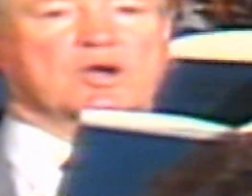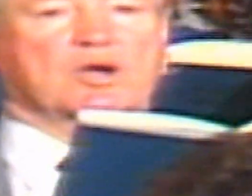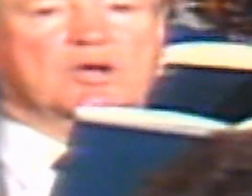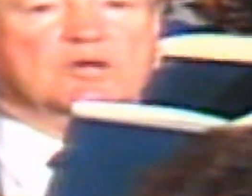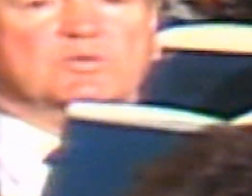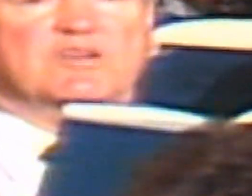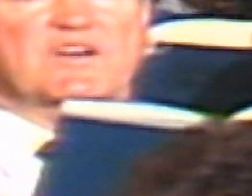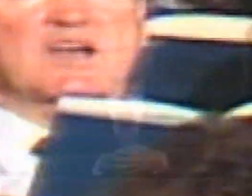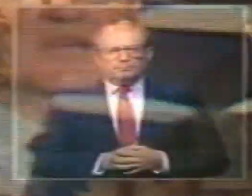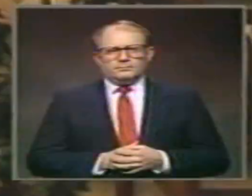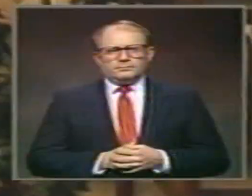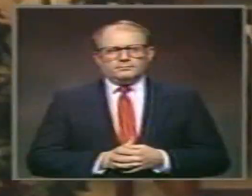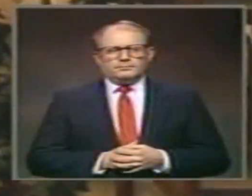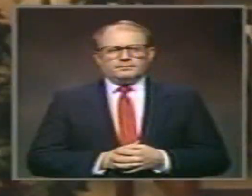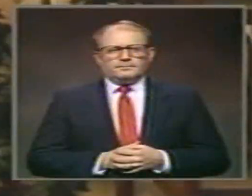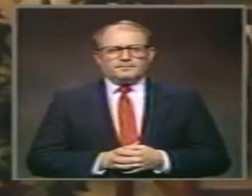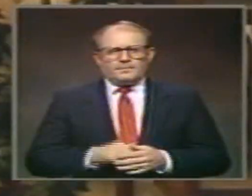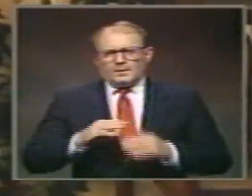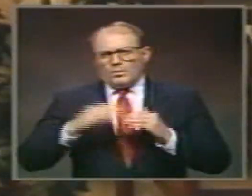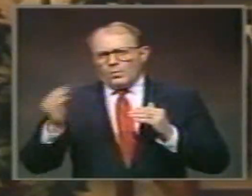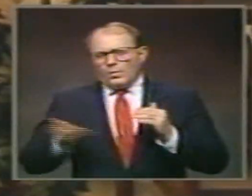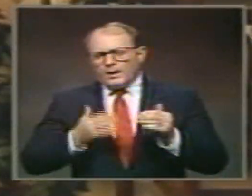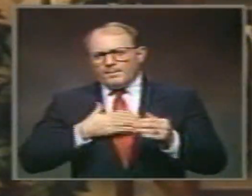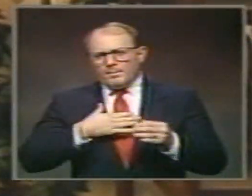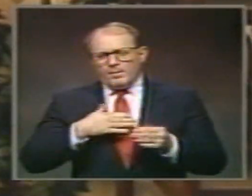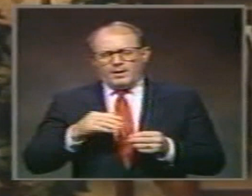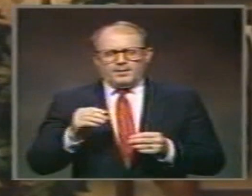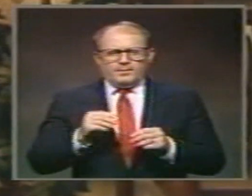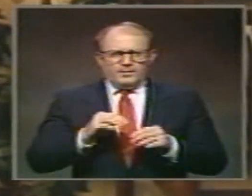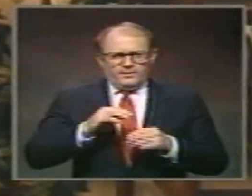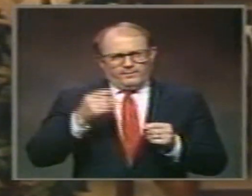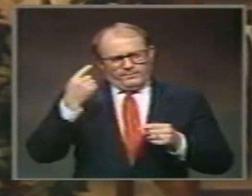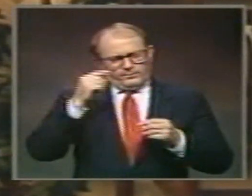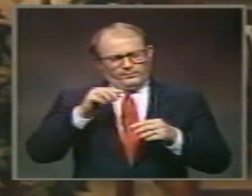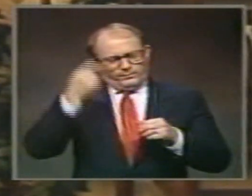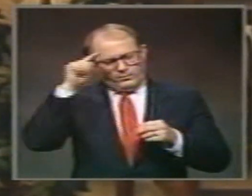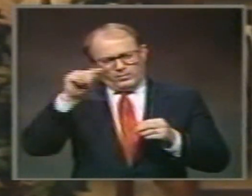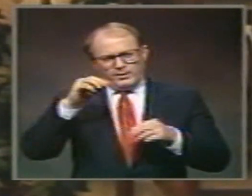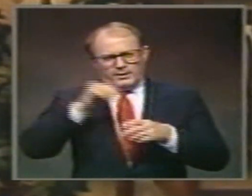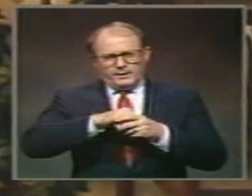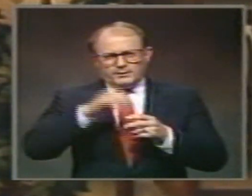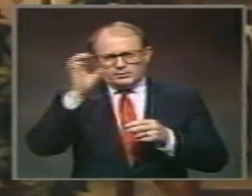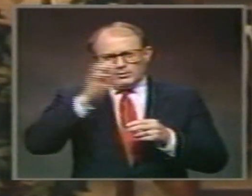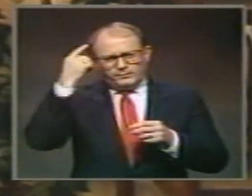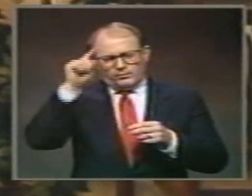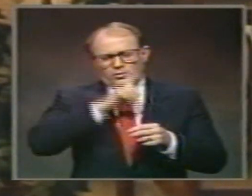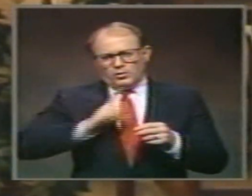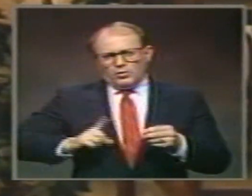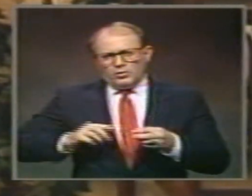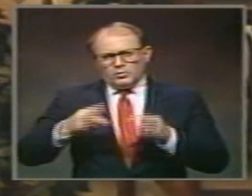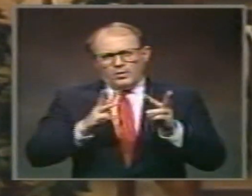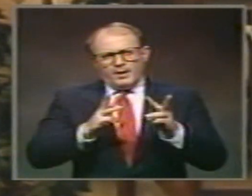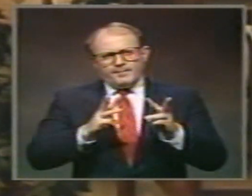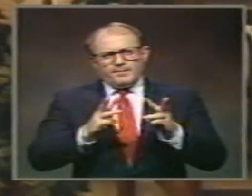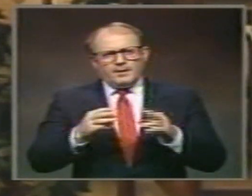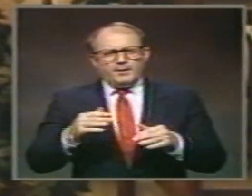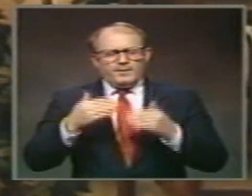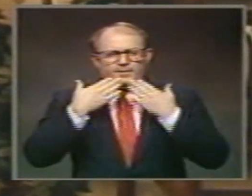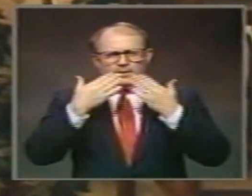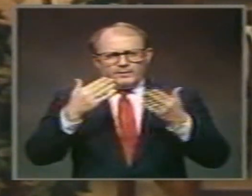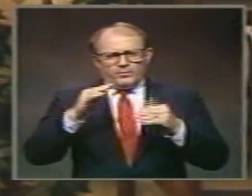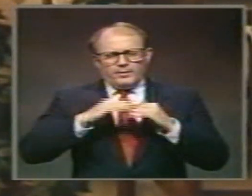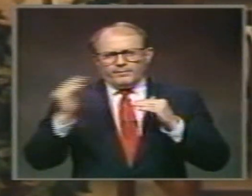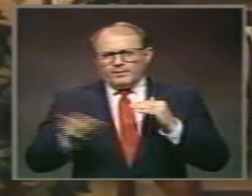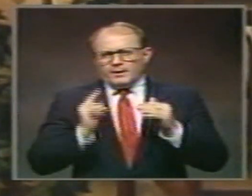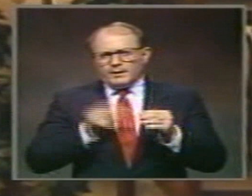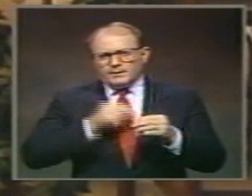with Mac Lyon. Welcome to In Search of the Lord's Way. My friend, you have honored us by inviting us into your home to study the